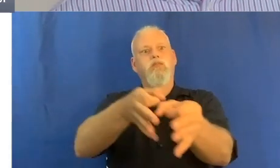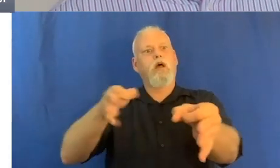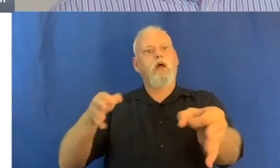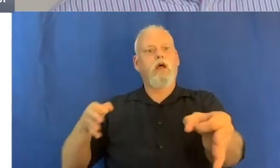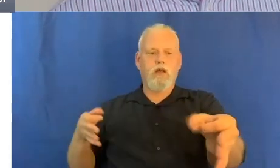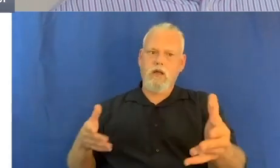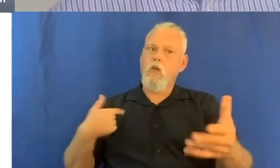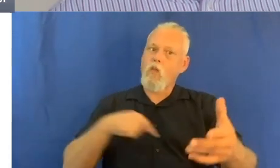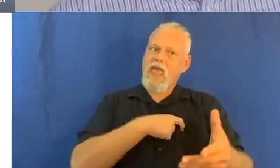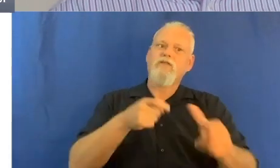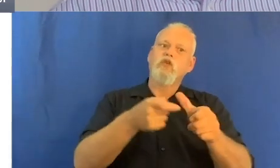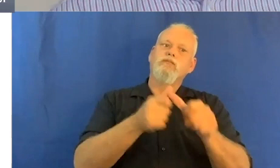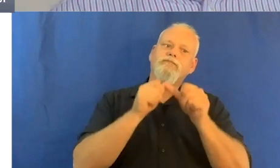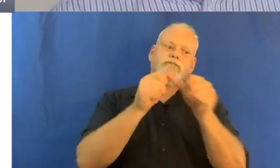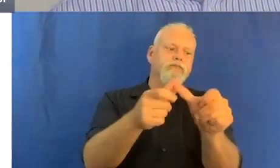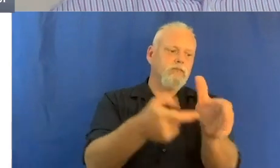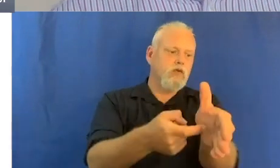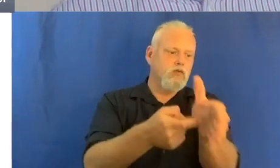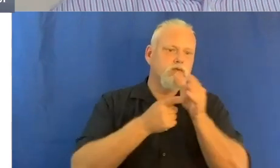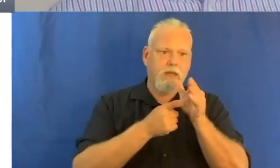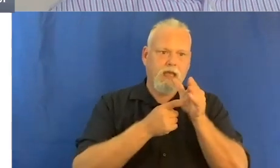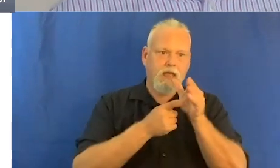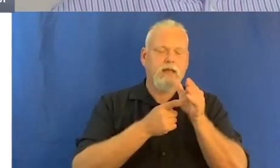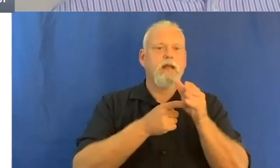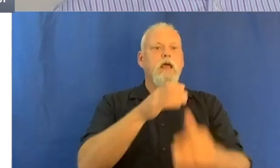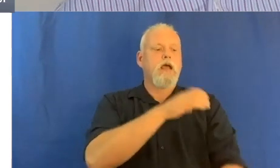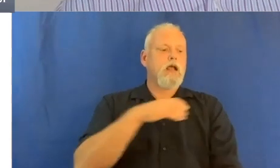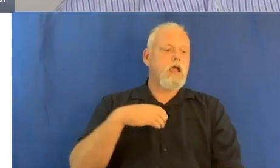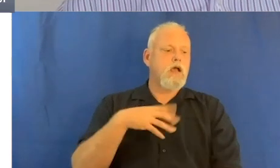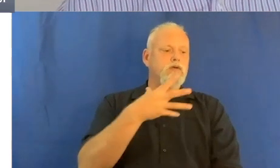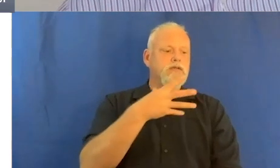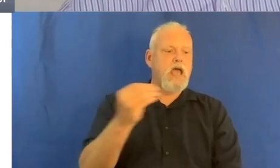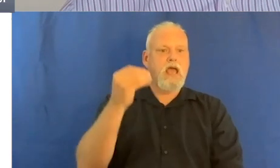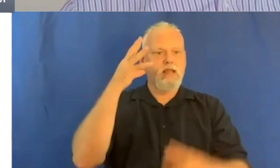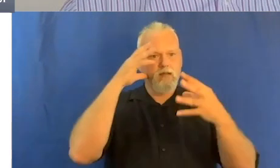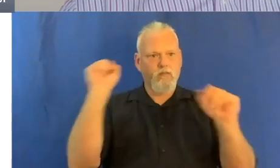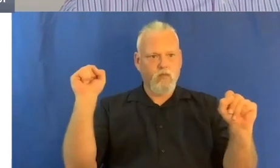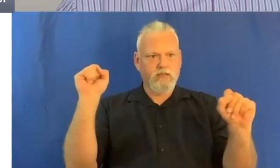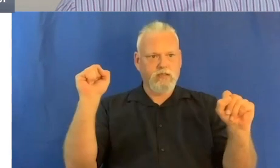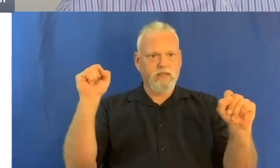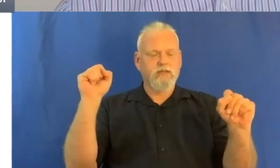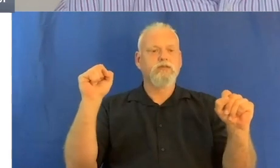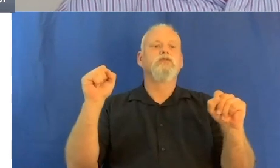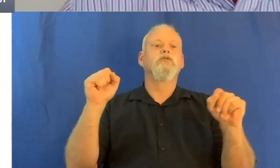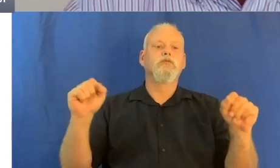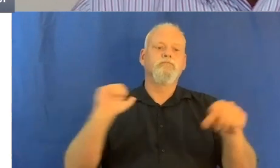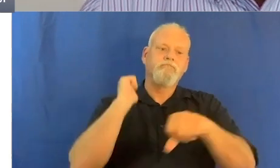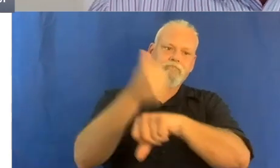continue to demand Congress and the president to enact and sign comprehensive